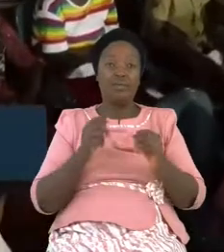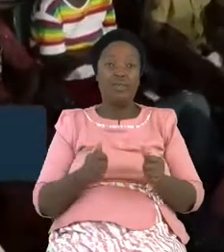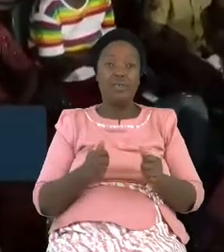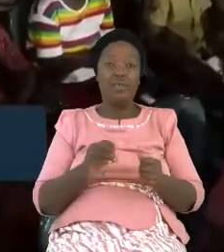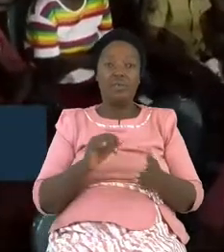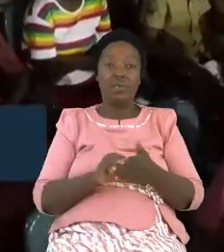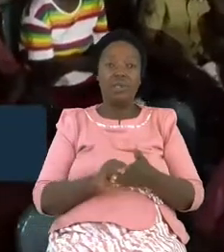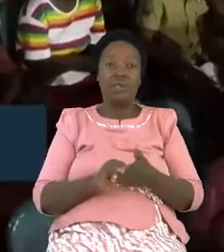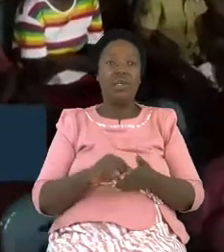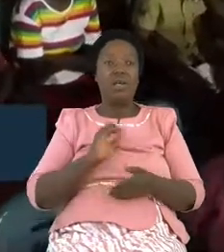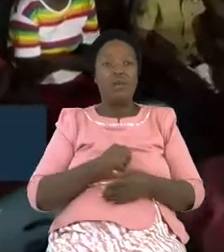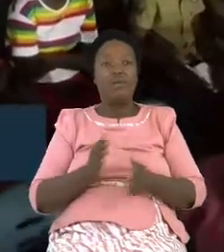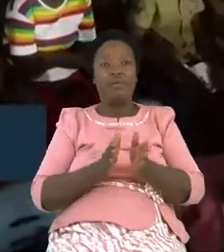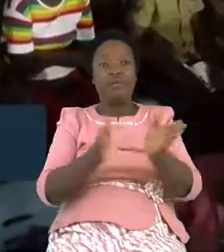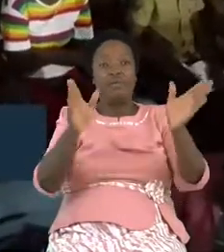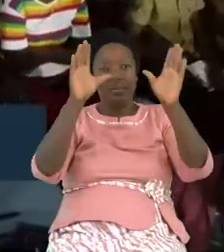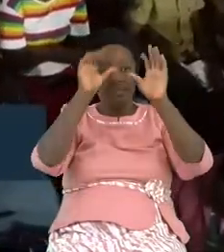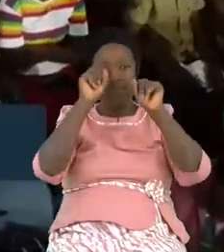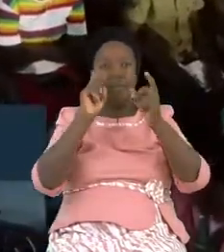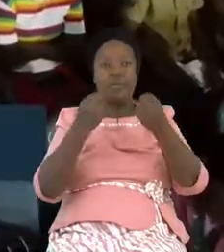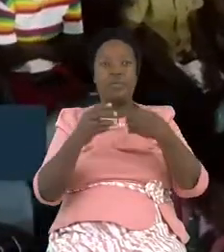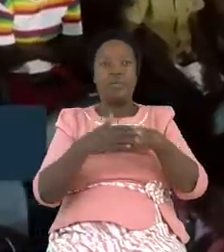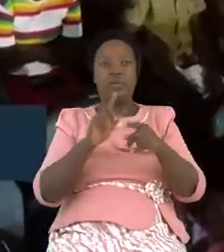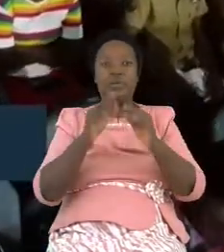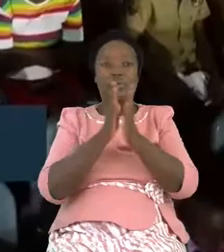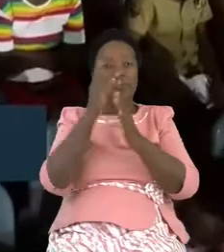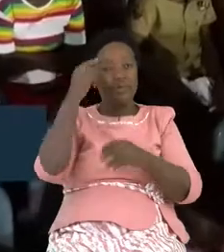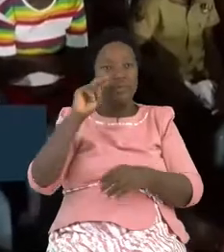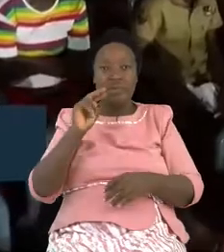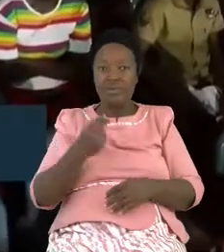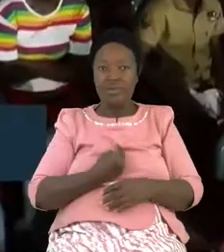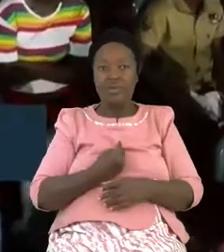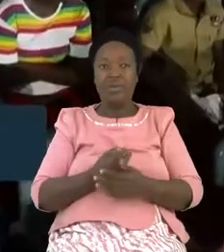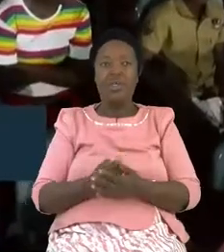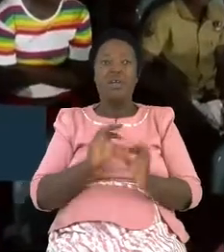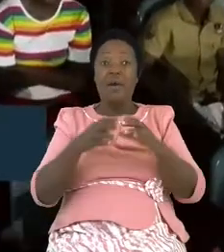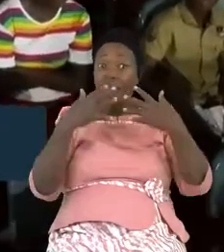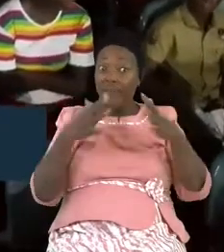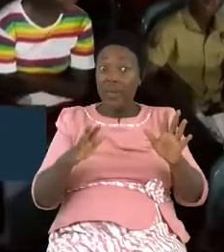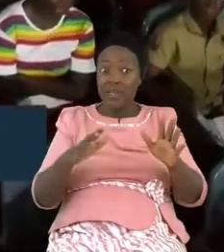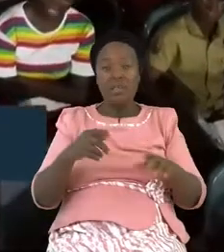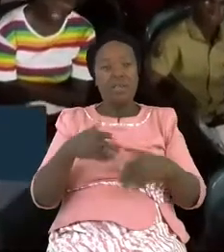In the language section, if you are finished, wave to me and let me see your hand.